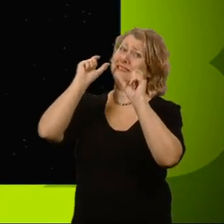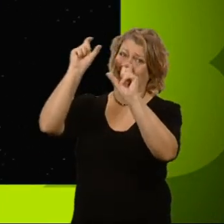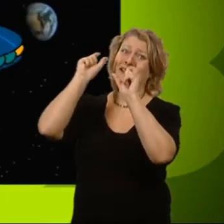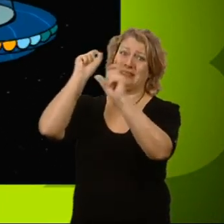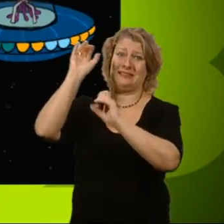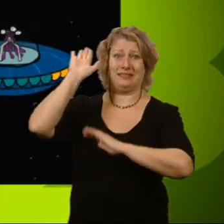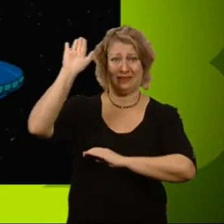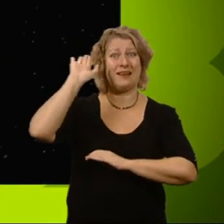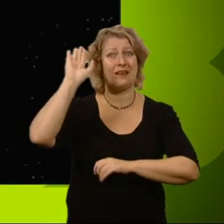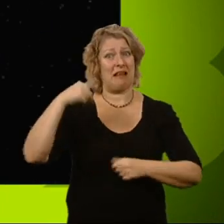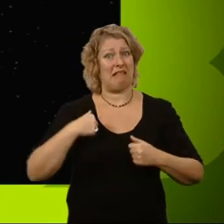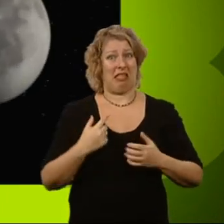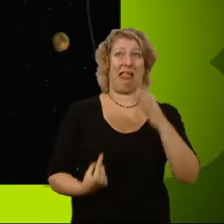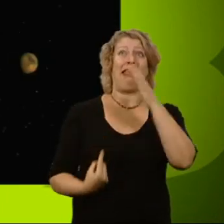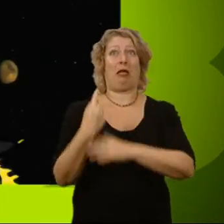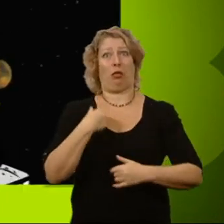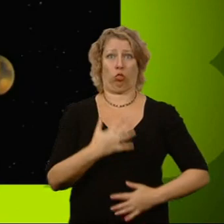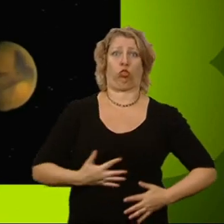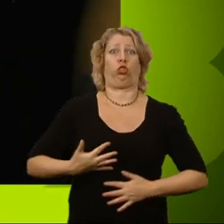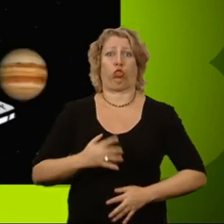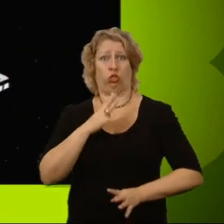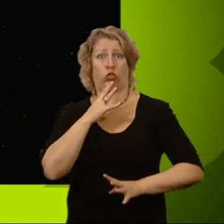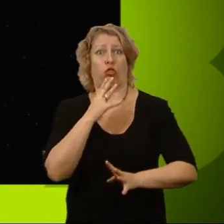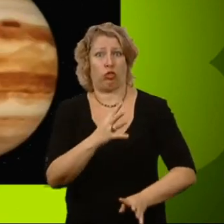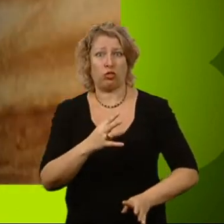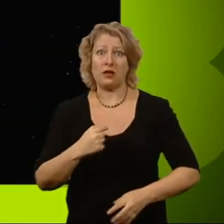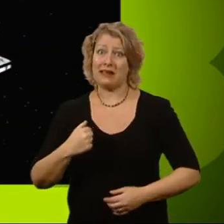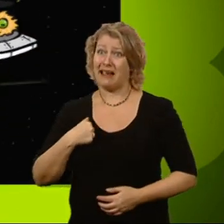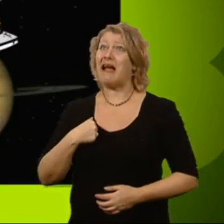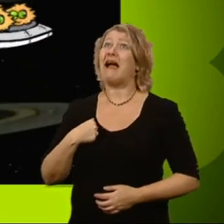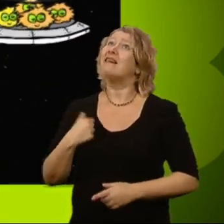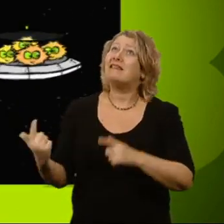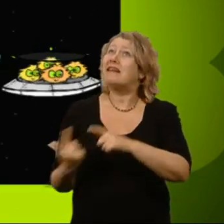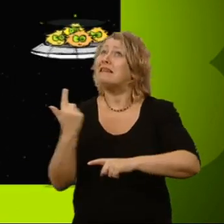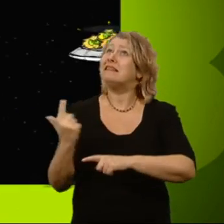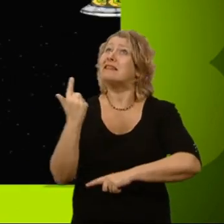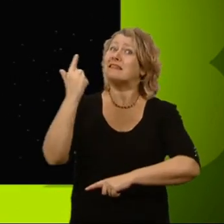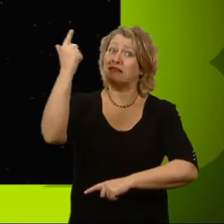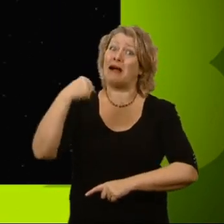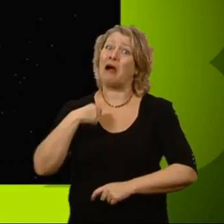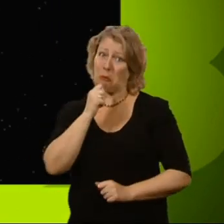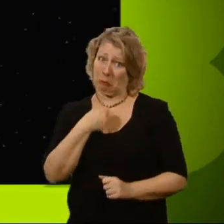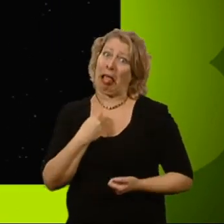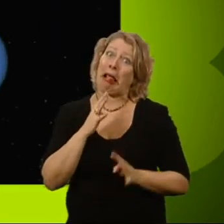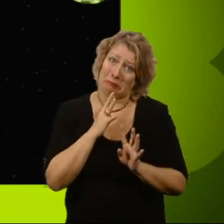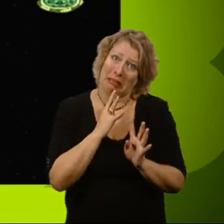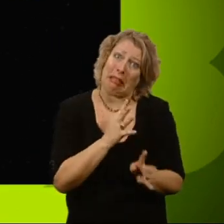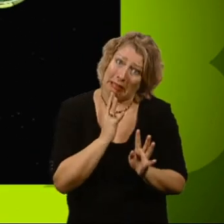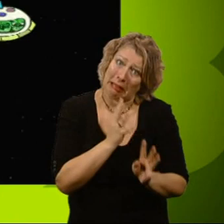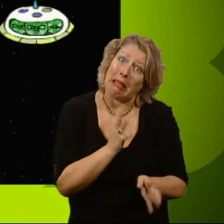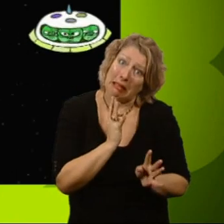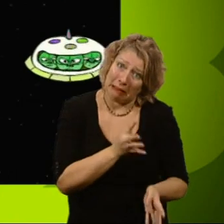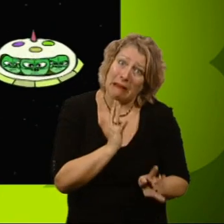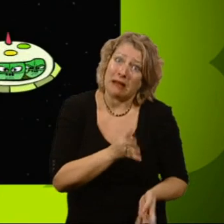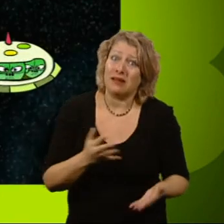if you stay I get a little travel sick. I'd be very sick if I travel that far.